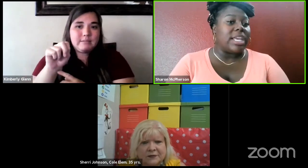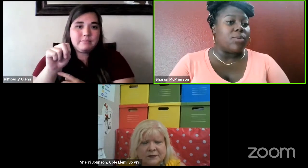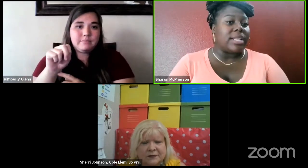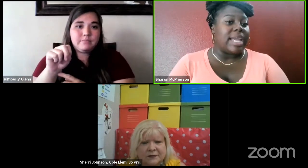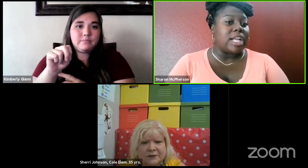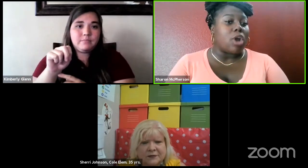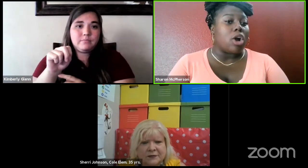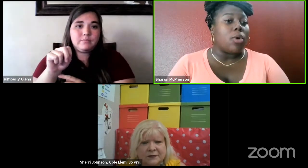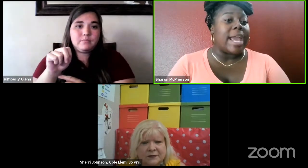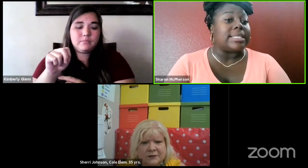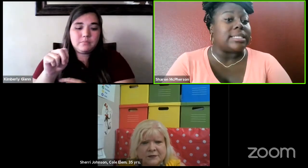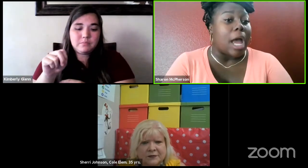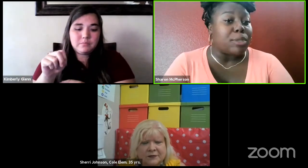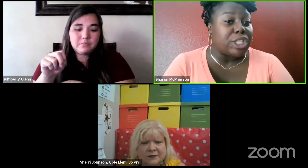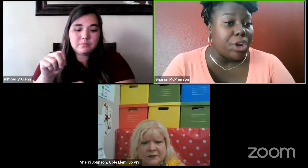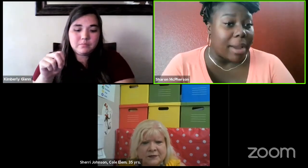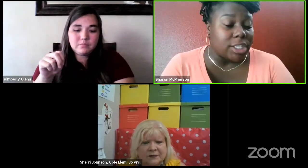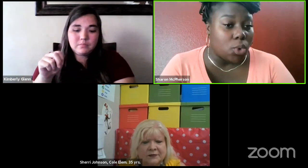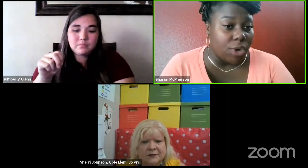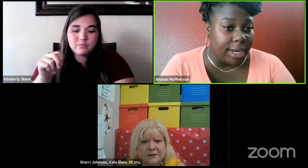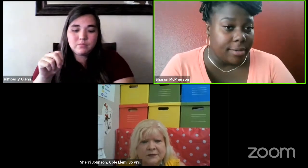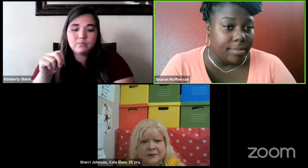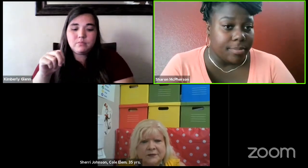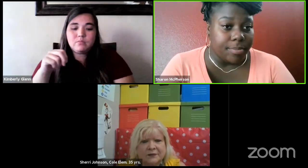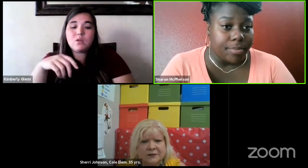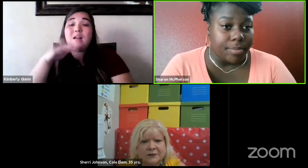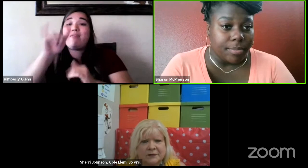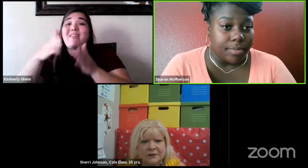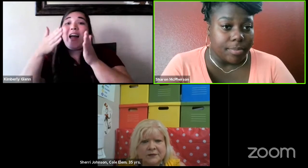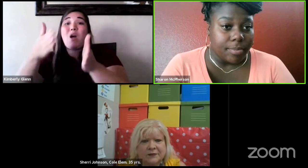And when they get ready to answer, I'll go ahead and stop sharing my screen.